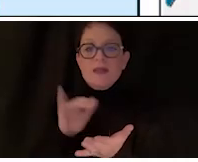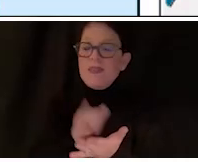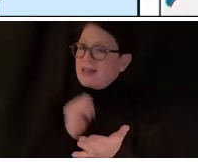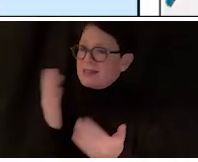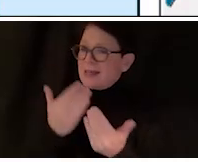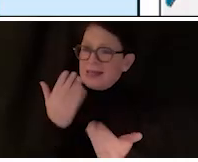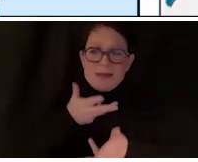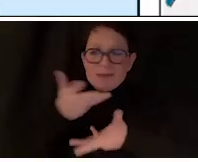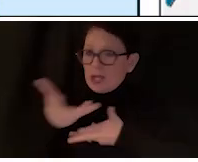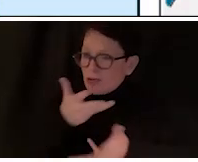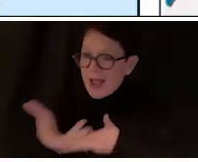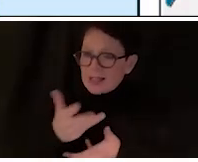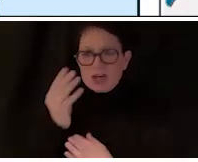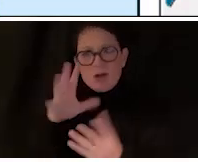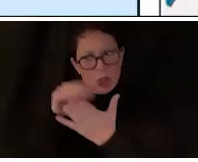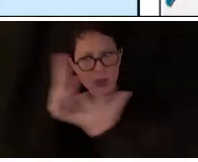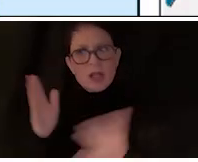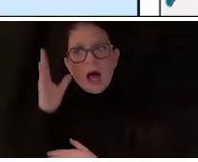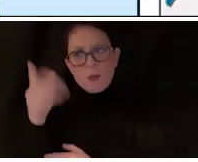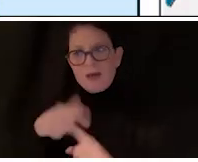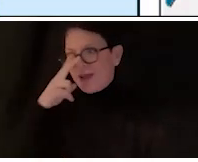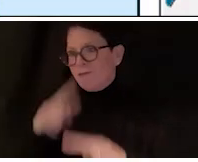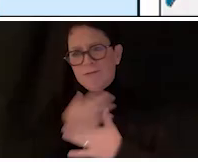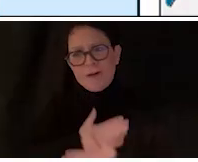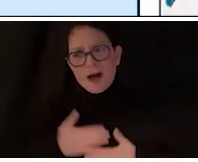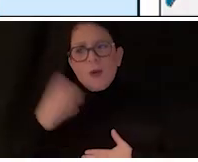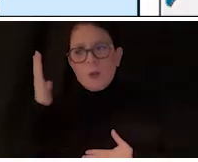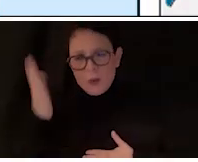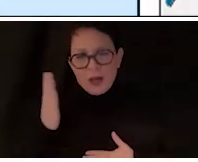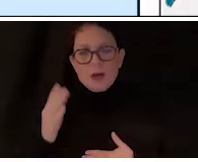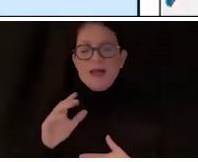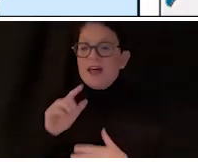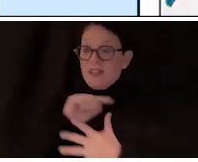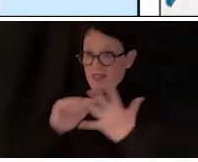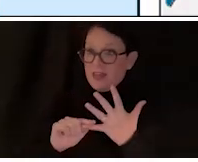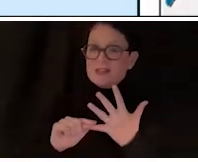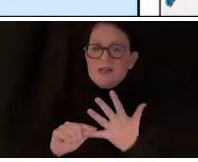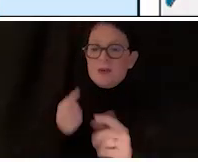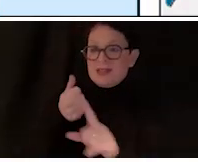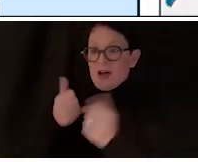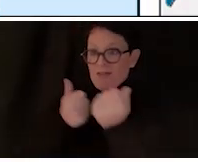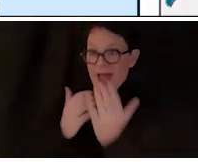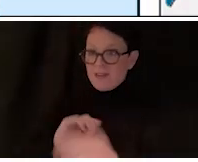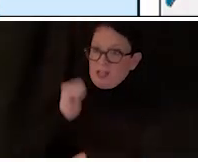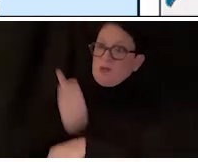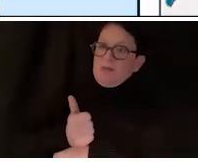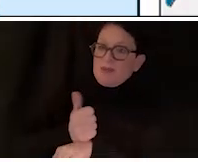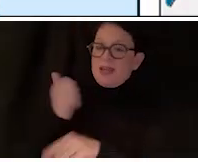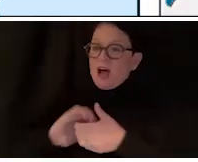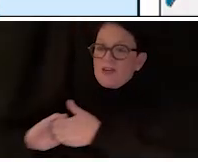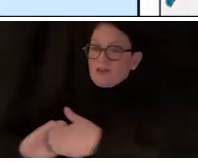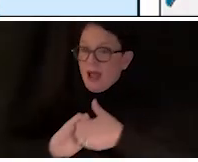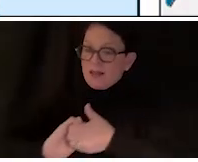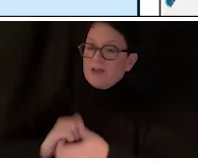user-friendly, interactive, informative, and fun. We created the series with a team of self-advocates and other allies